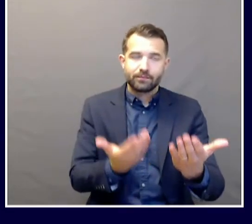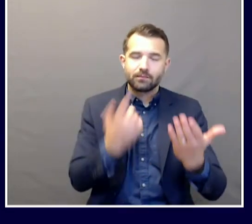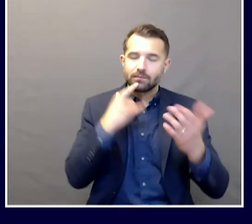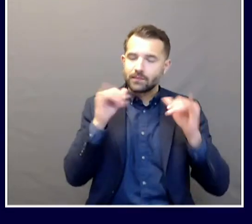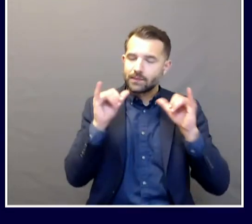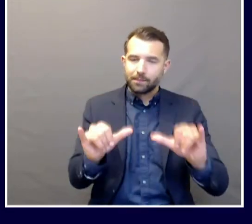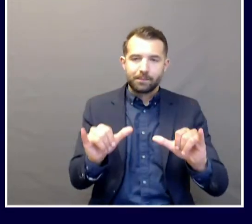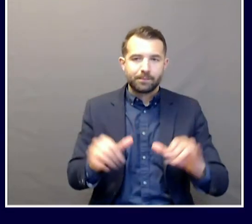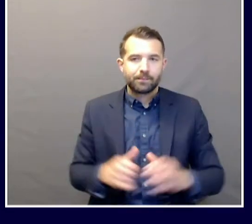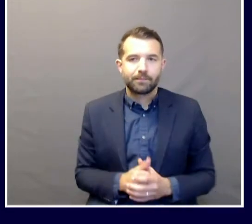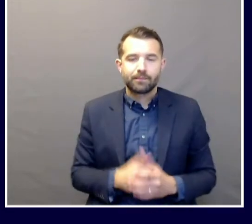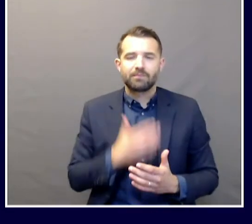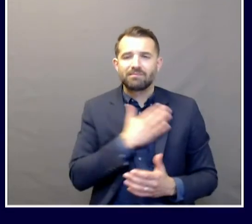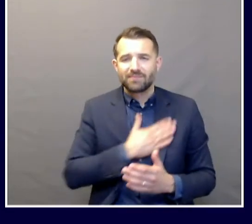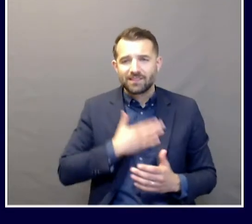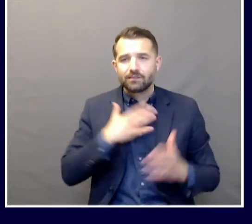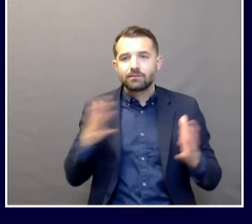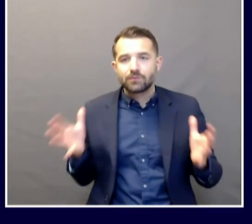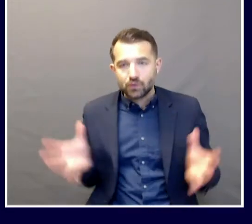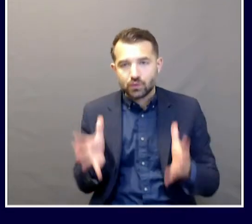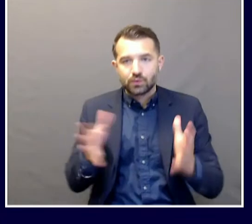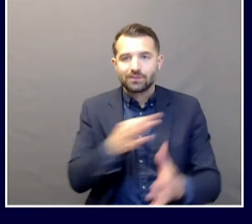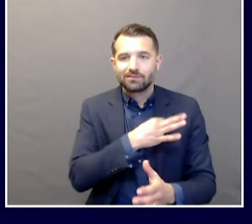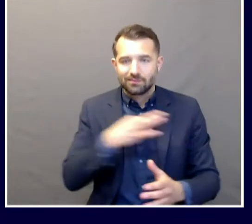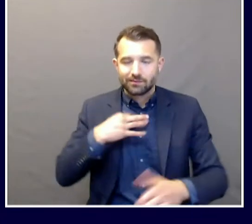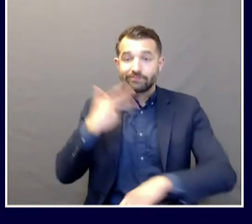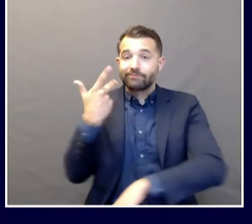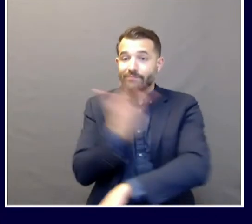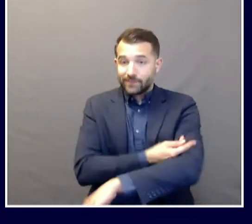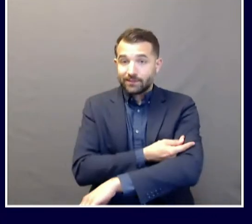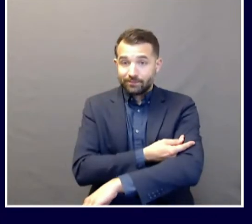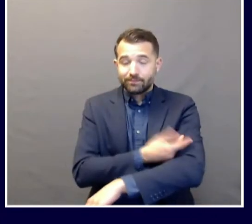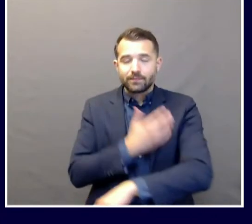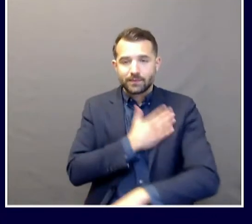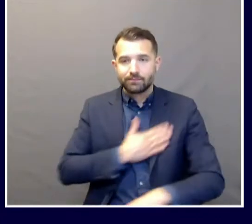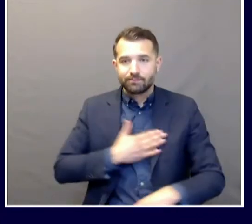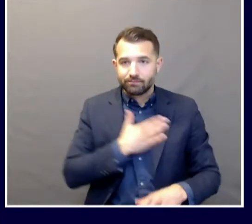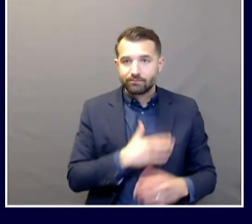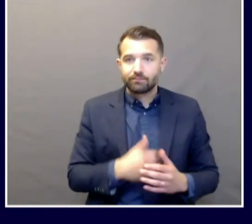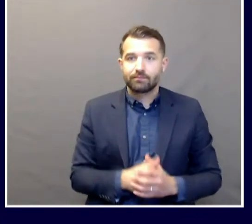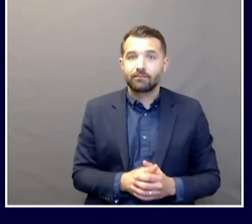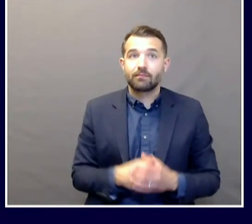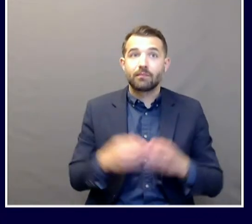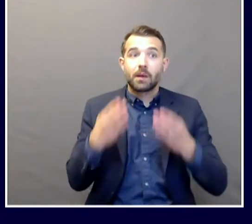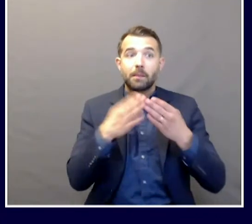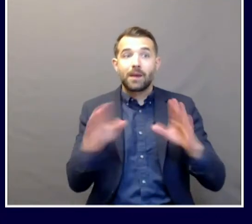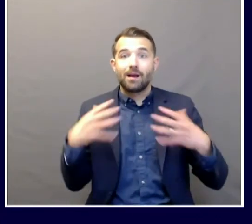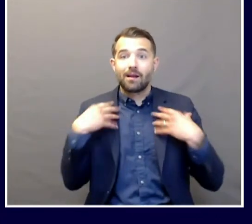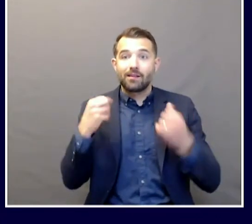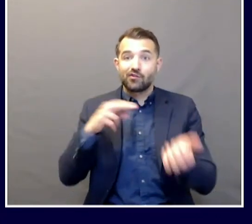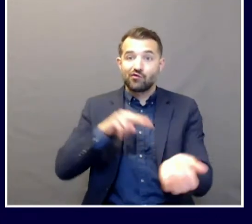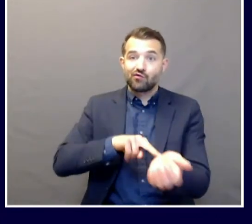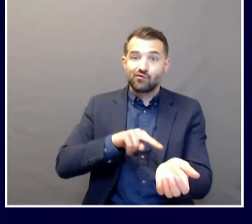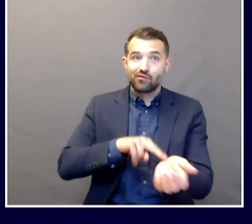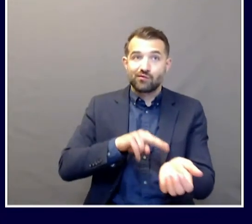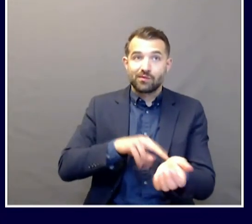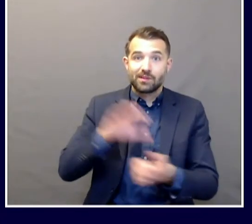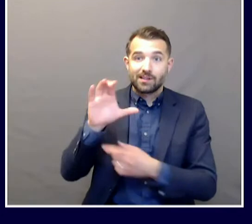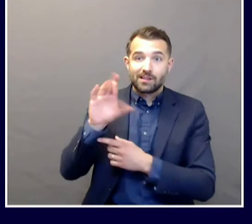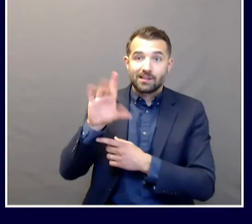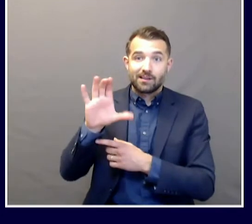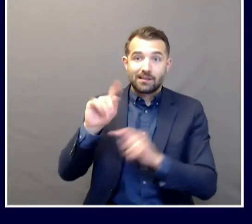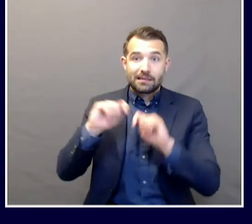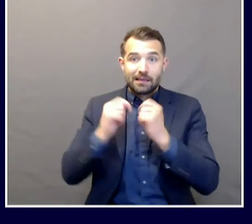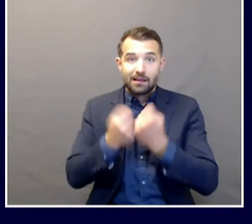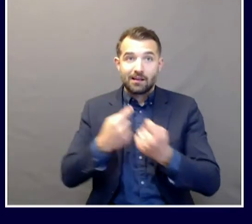as well as our own team of public health nurses to go on site to bring the vaccine to employees and